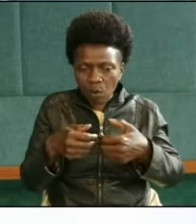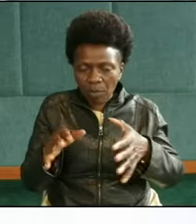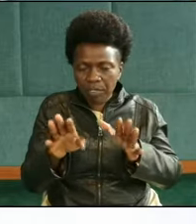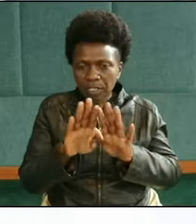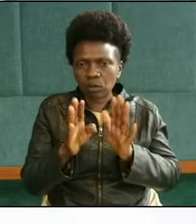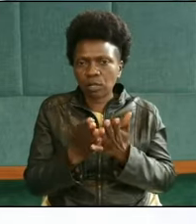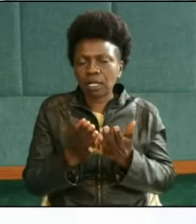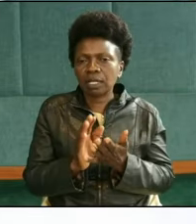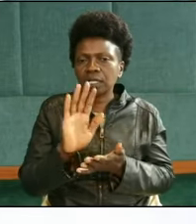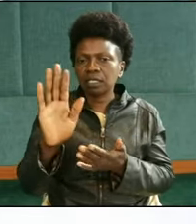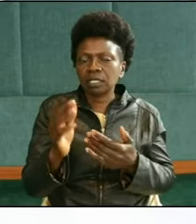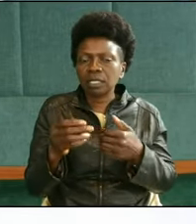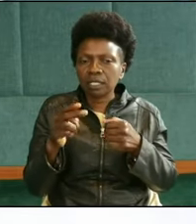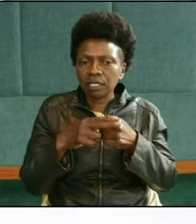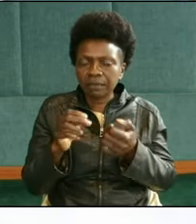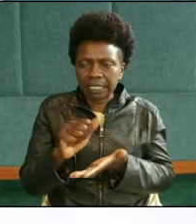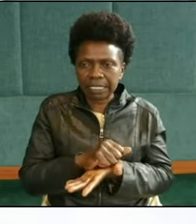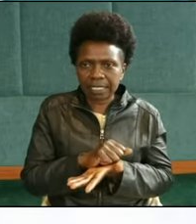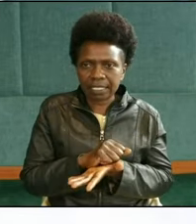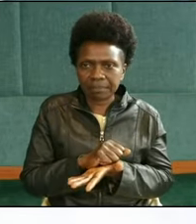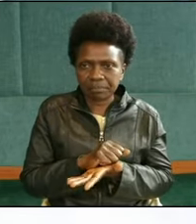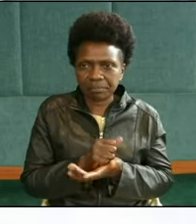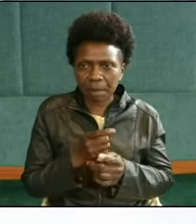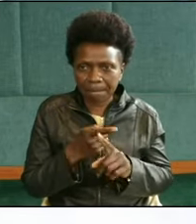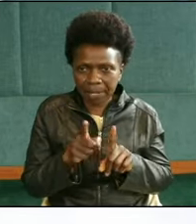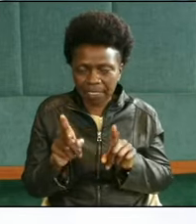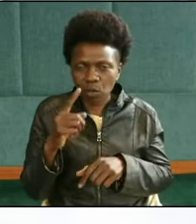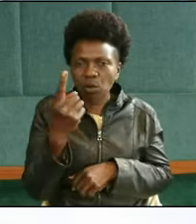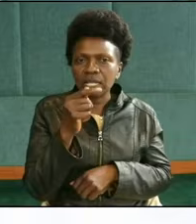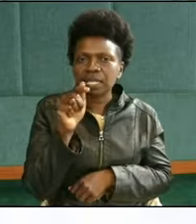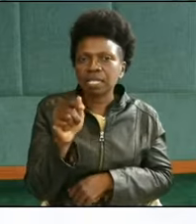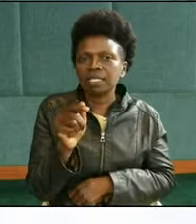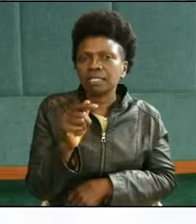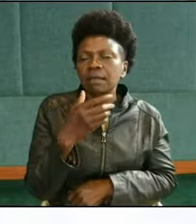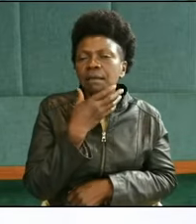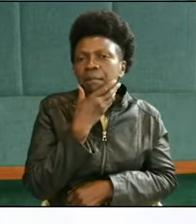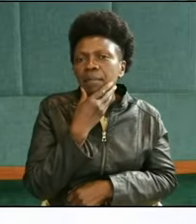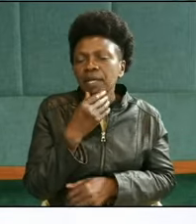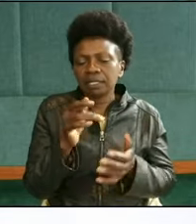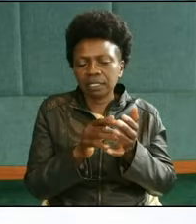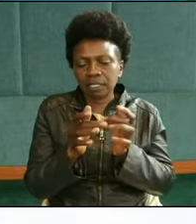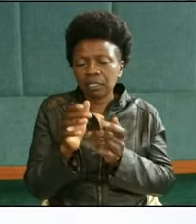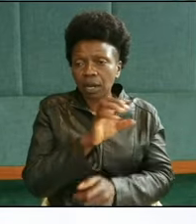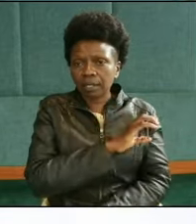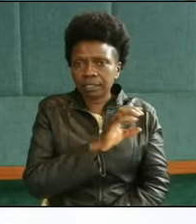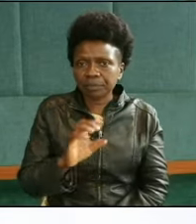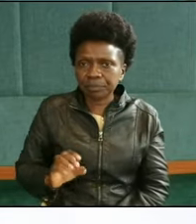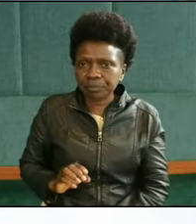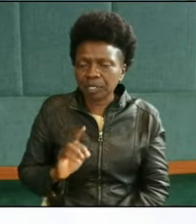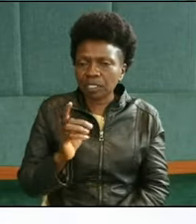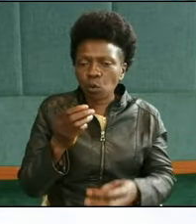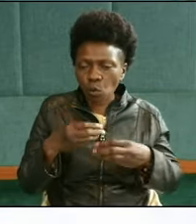scroll and its seven seals. But only this man, Jesus Christ,